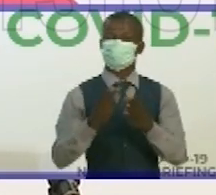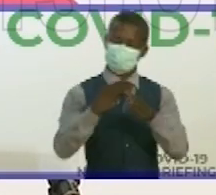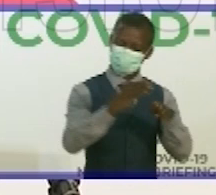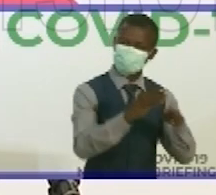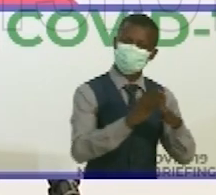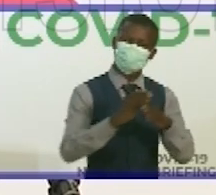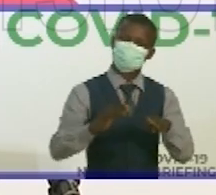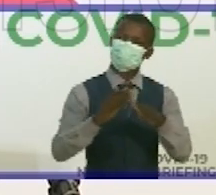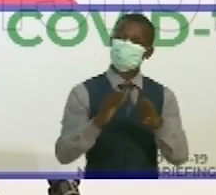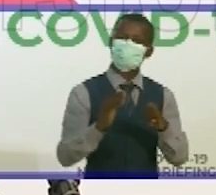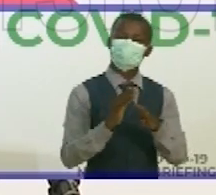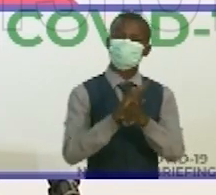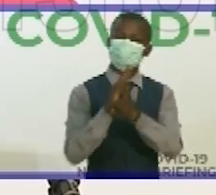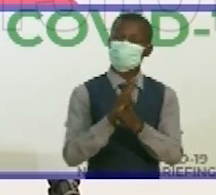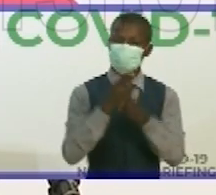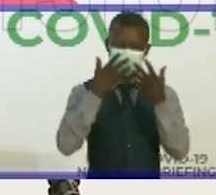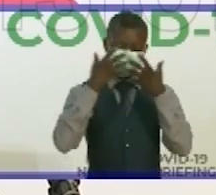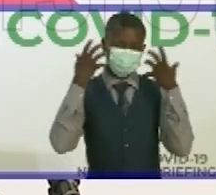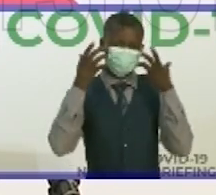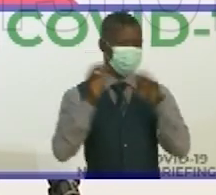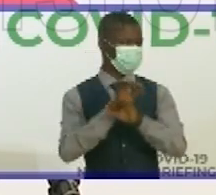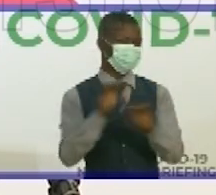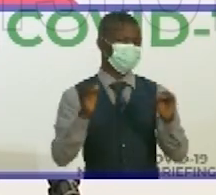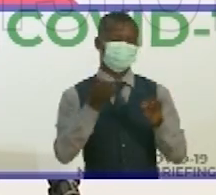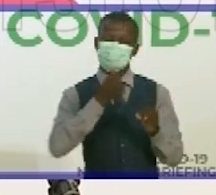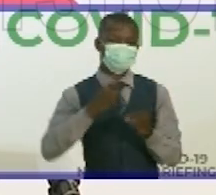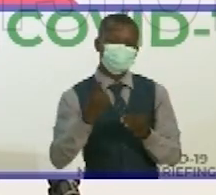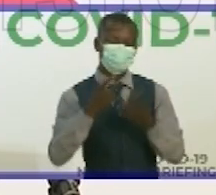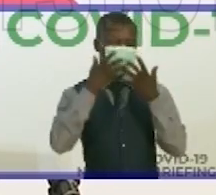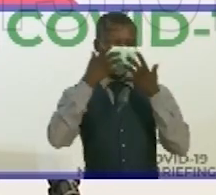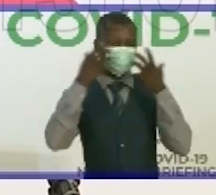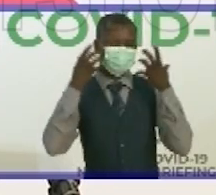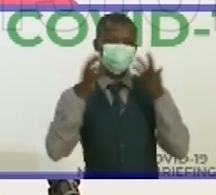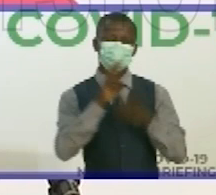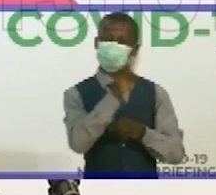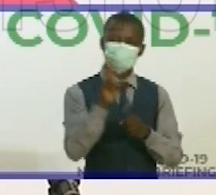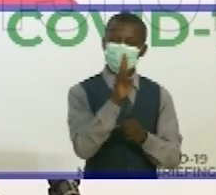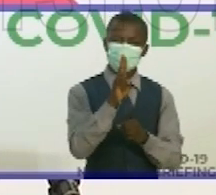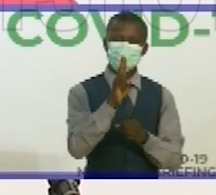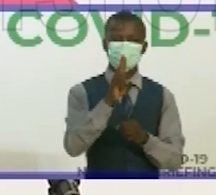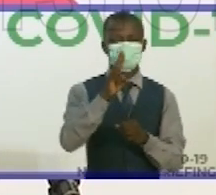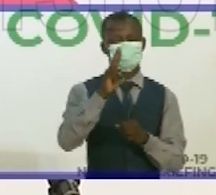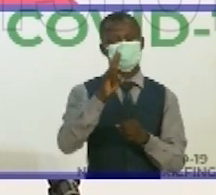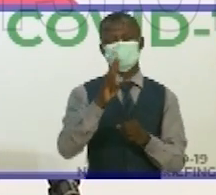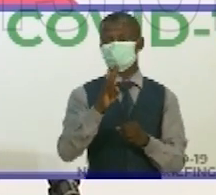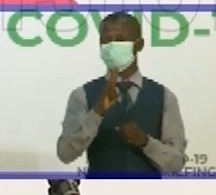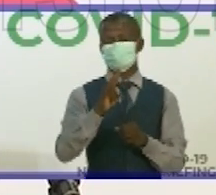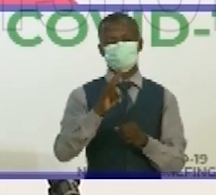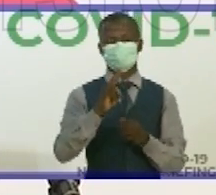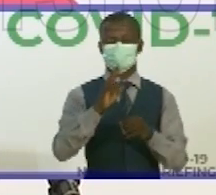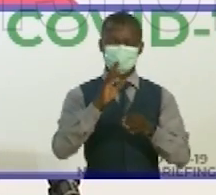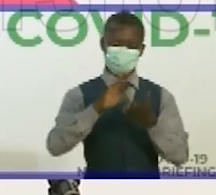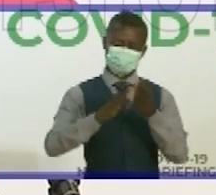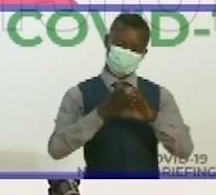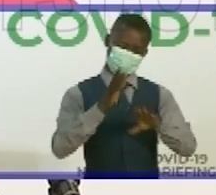mask, because any face mask that is already reused becomes a